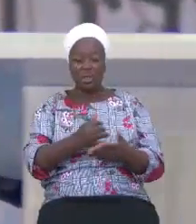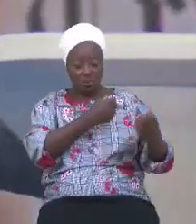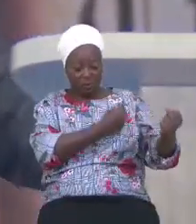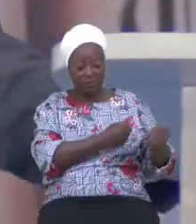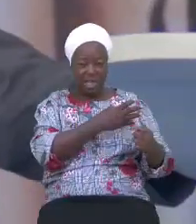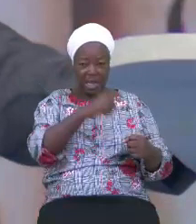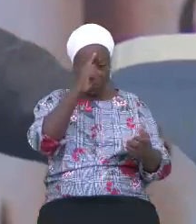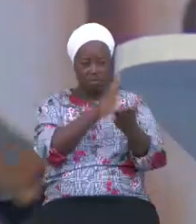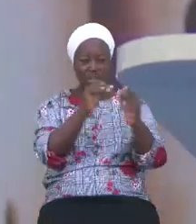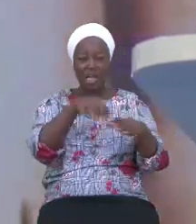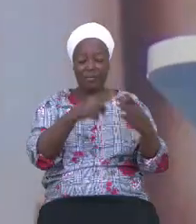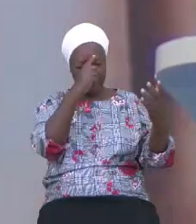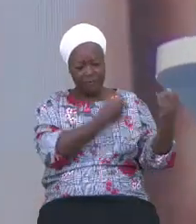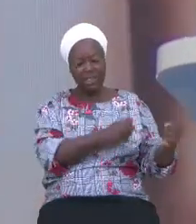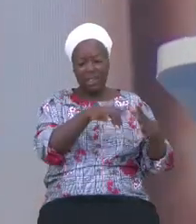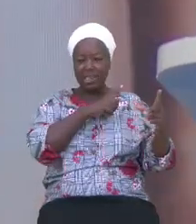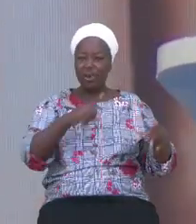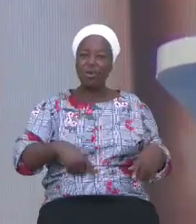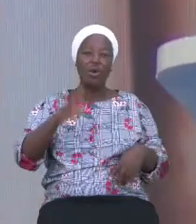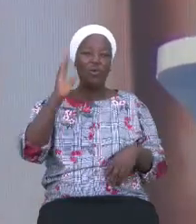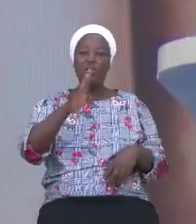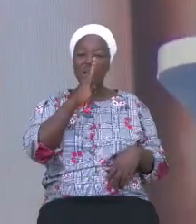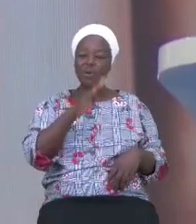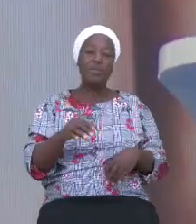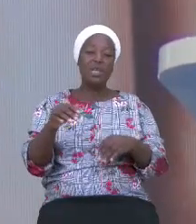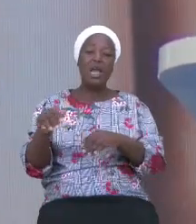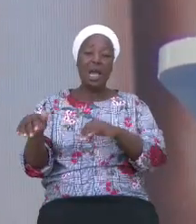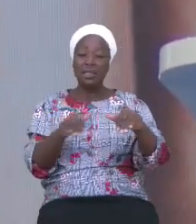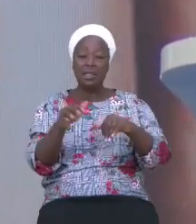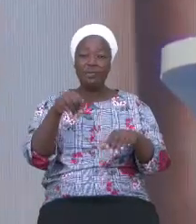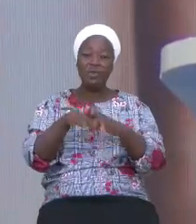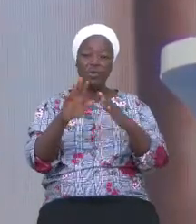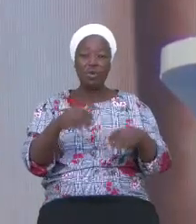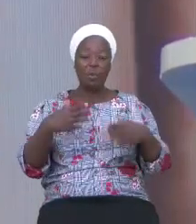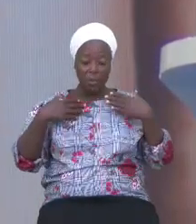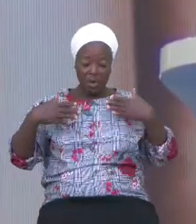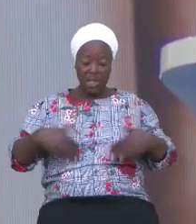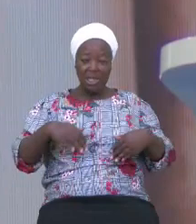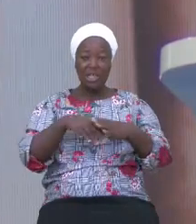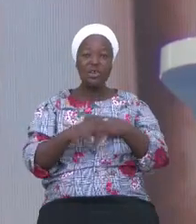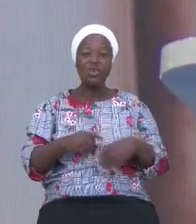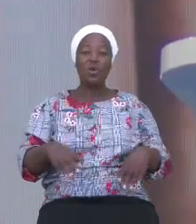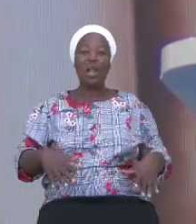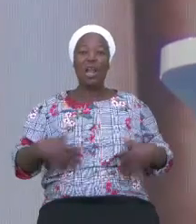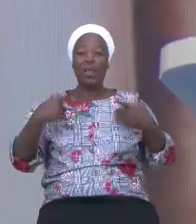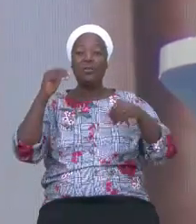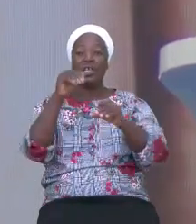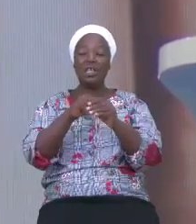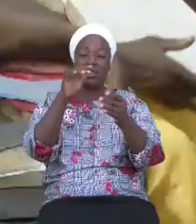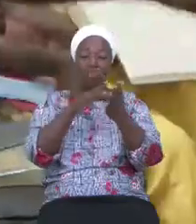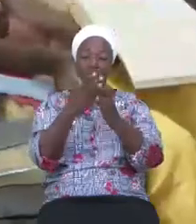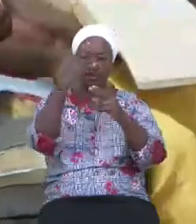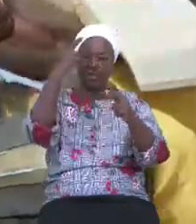trust and faith in the Lord will be active in your energized life in